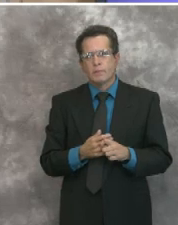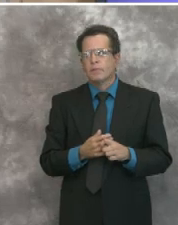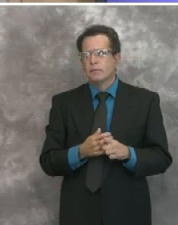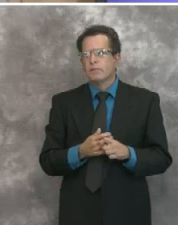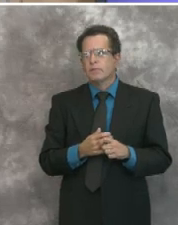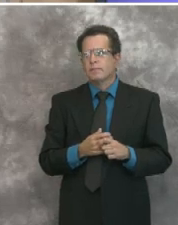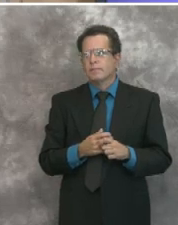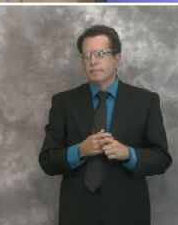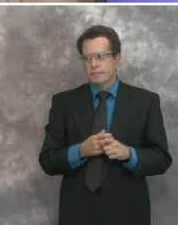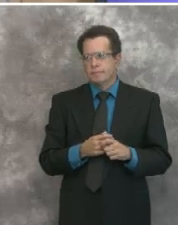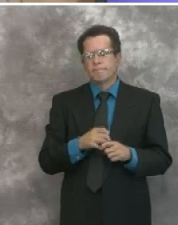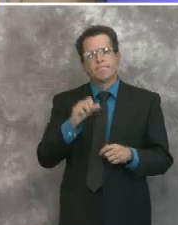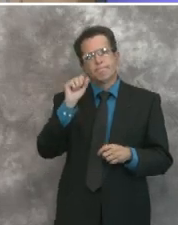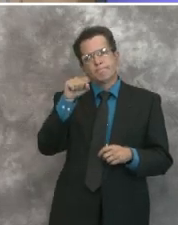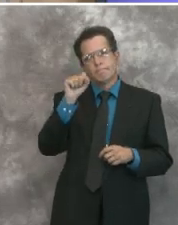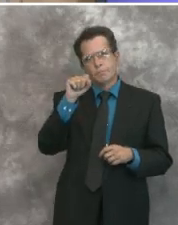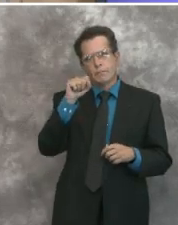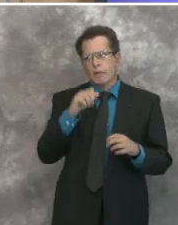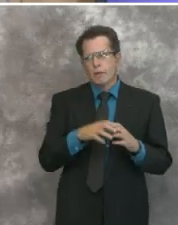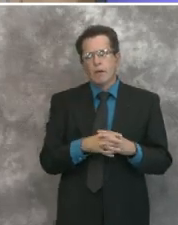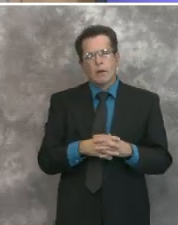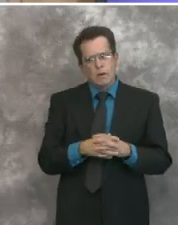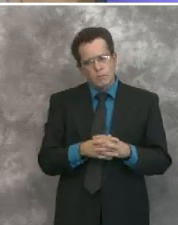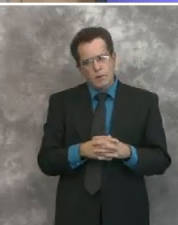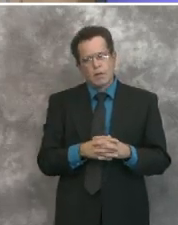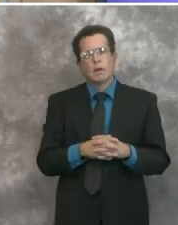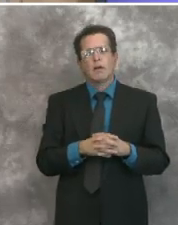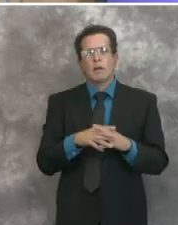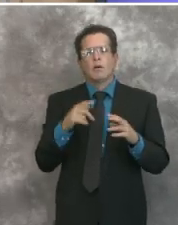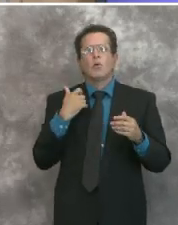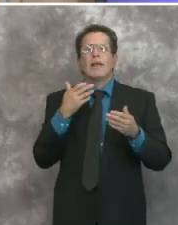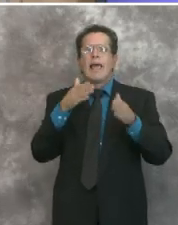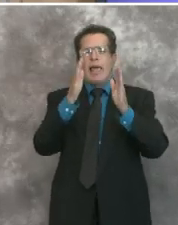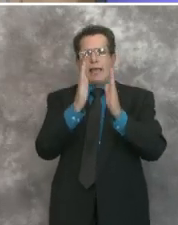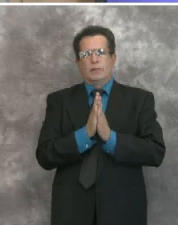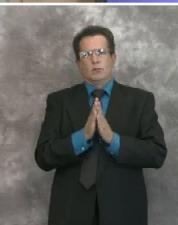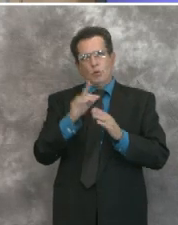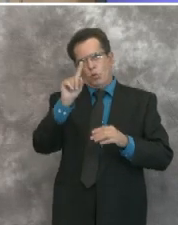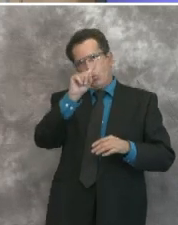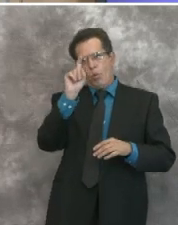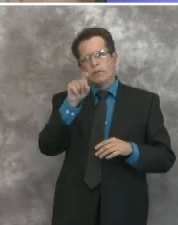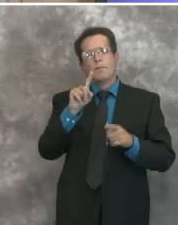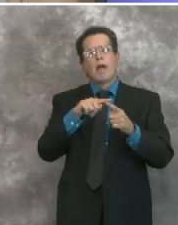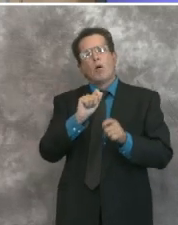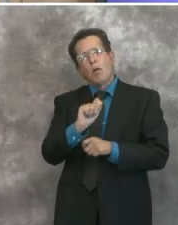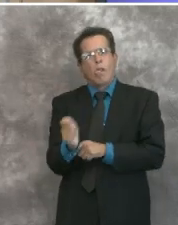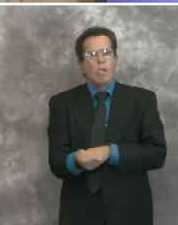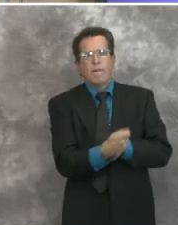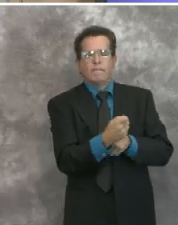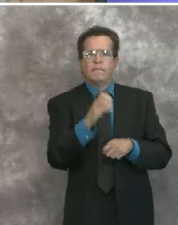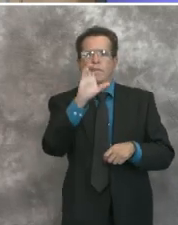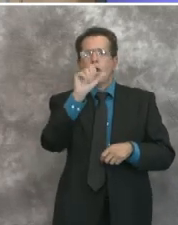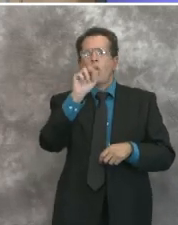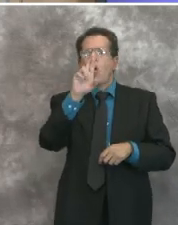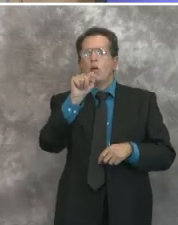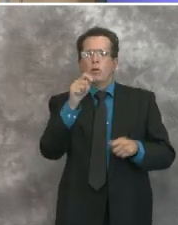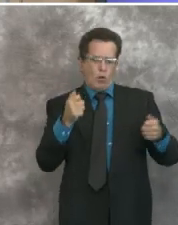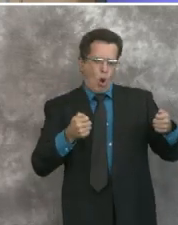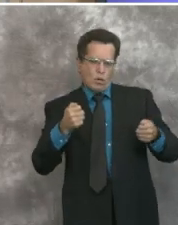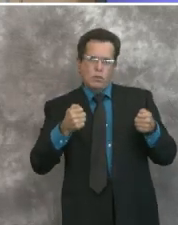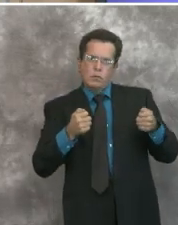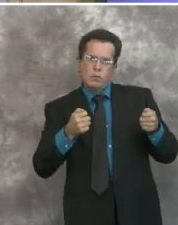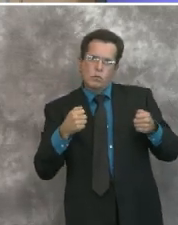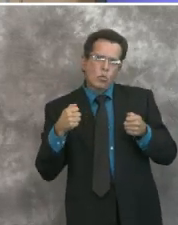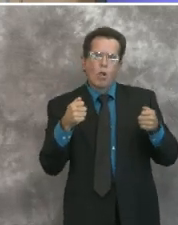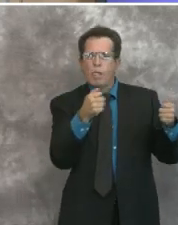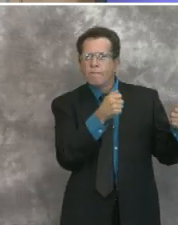Mark, I'm Yes, sorry. Okay. I wanted to ask a question about golf carts once again. When